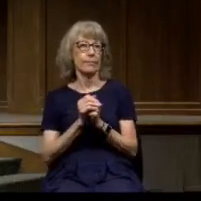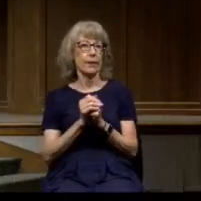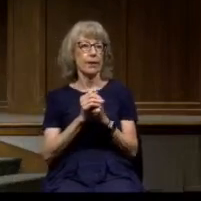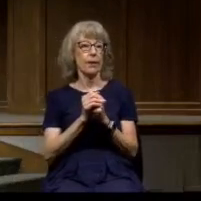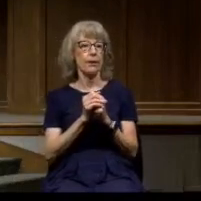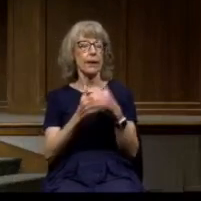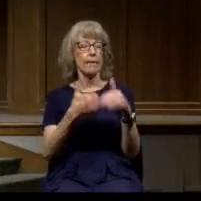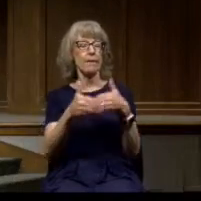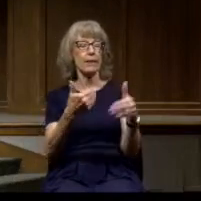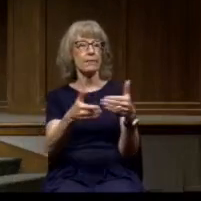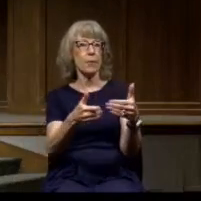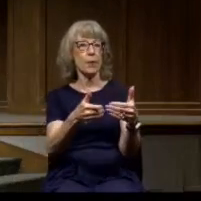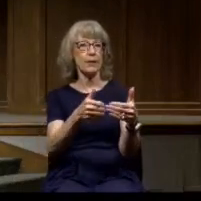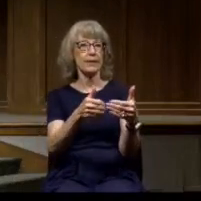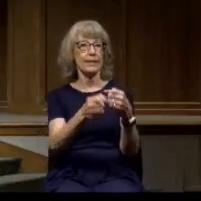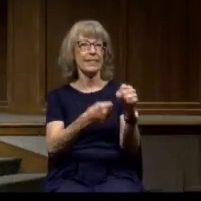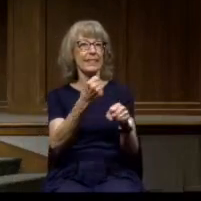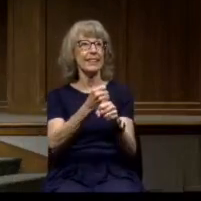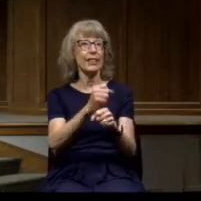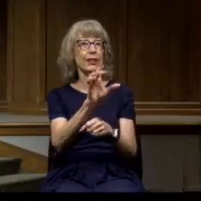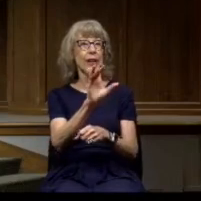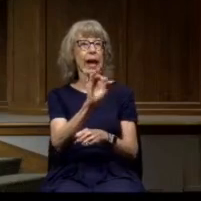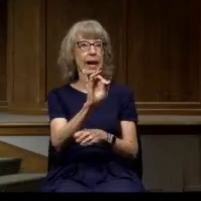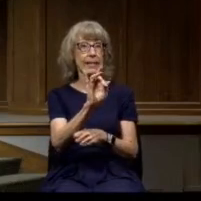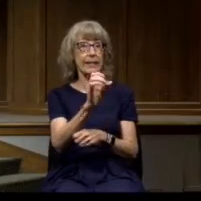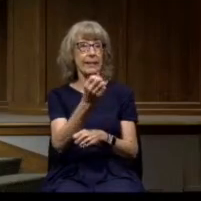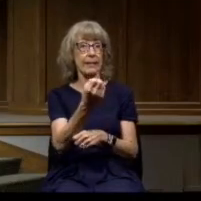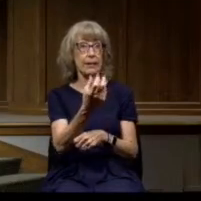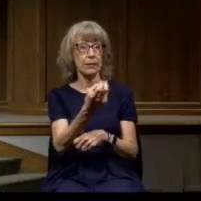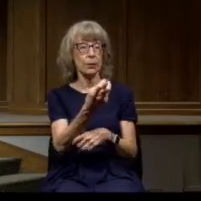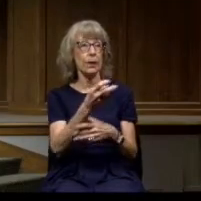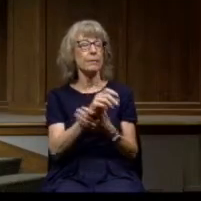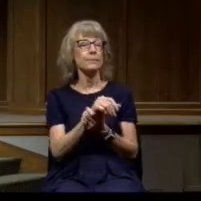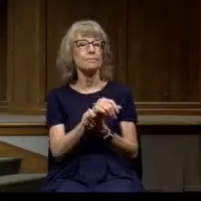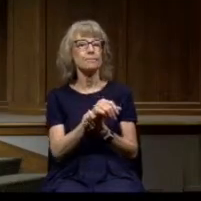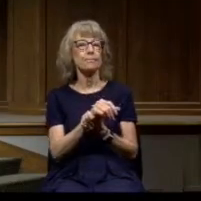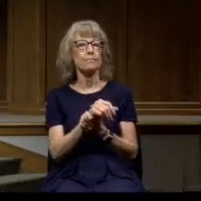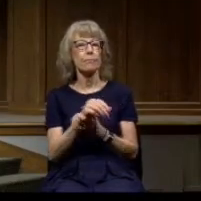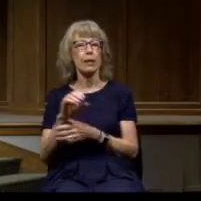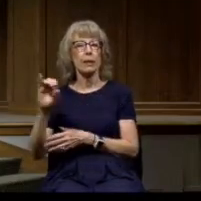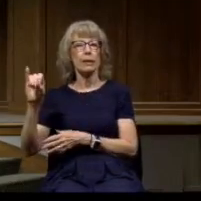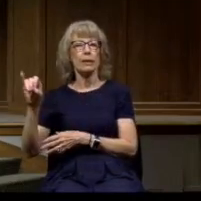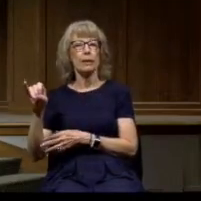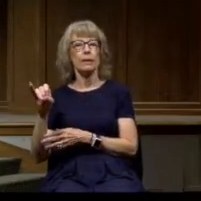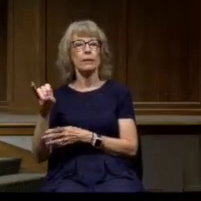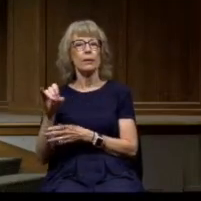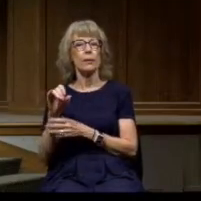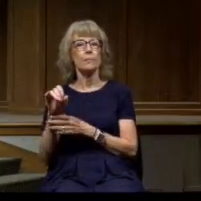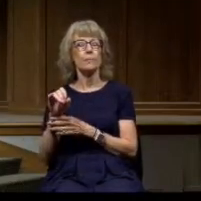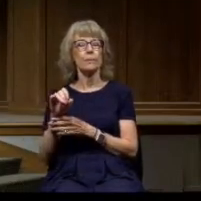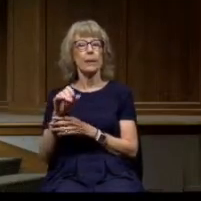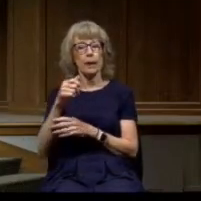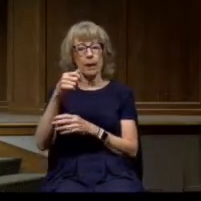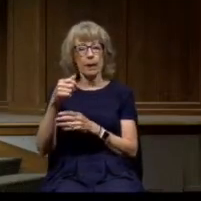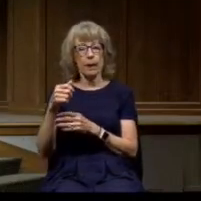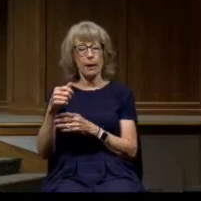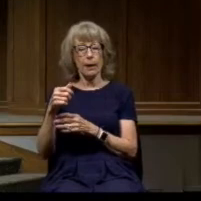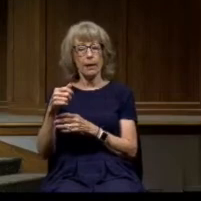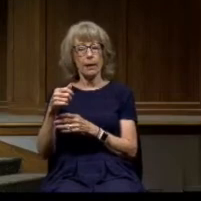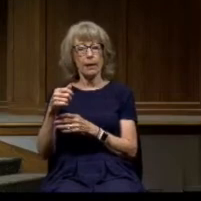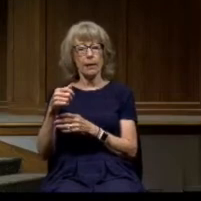Mutual friend Benjamin Rush reaches out to Adams and says, it's just sad that you let that friendship